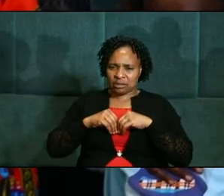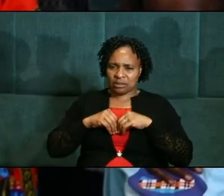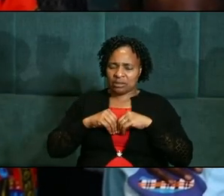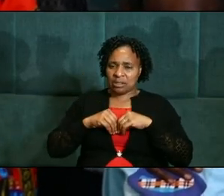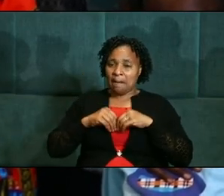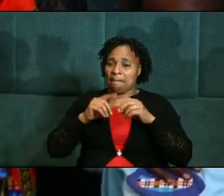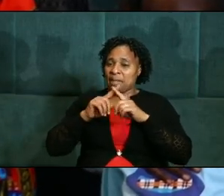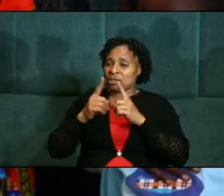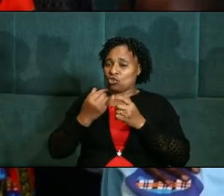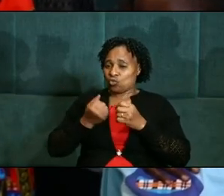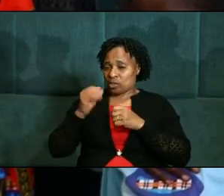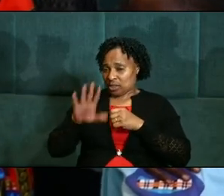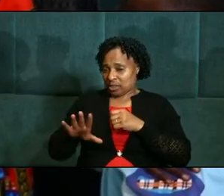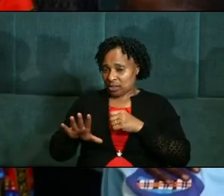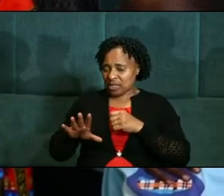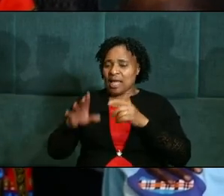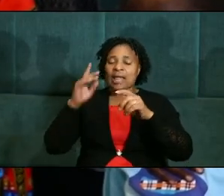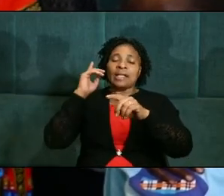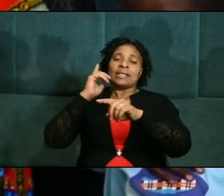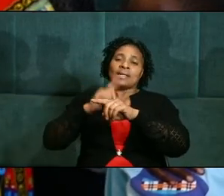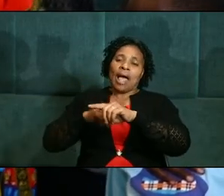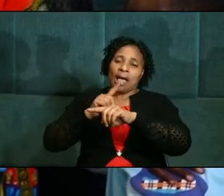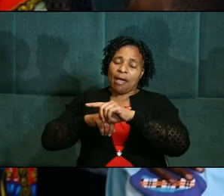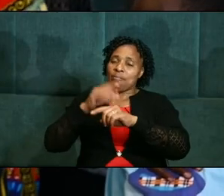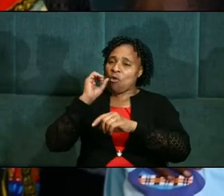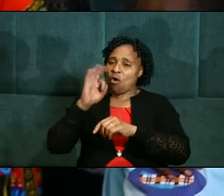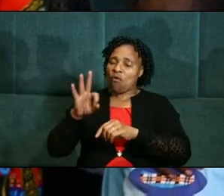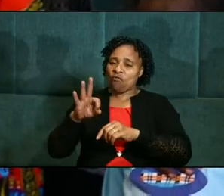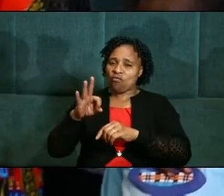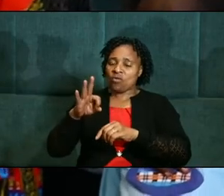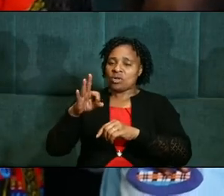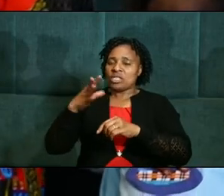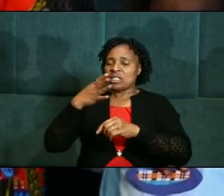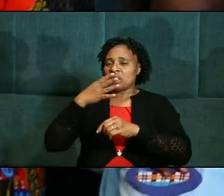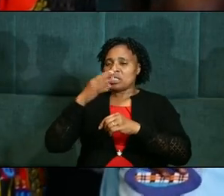And Father God, in the time of Jacob,